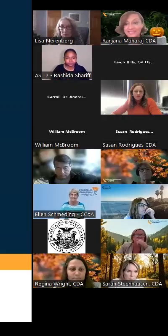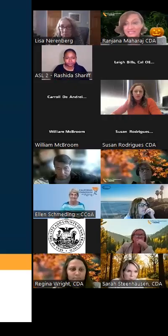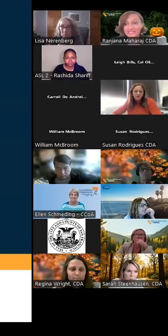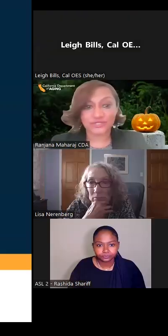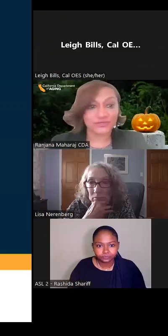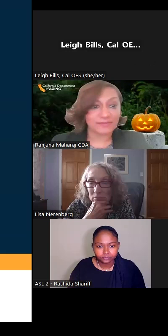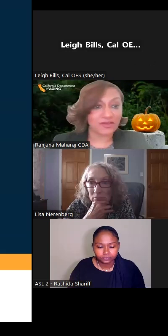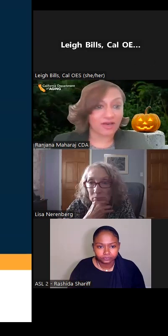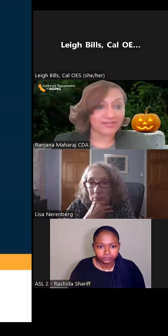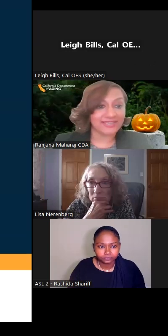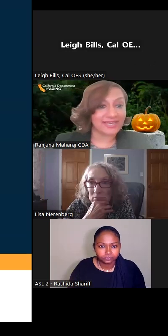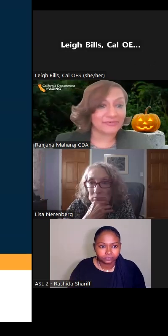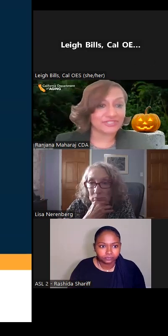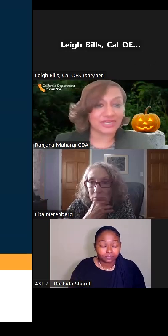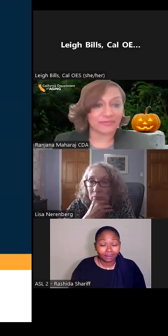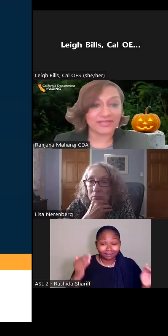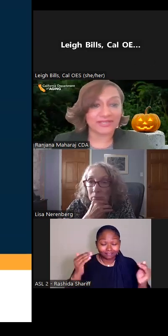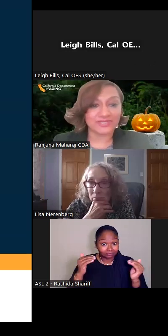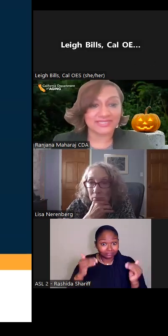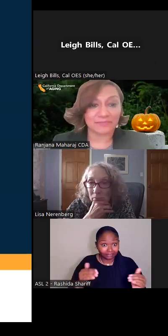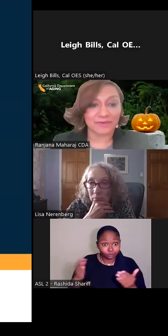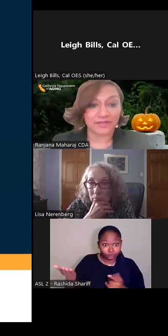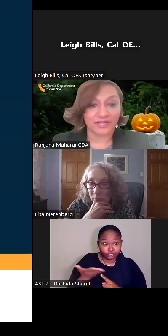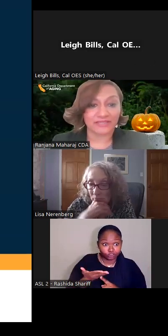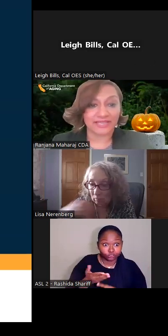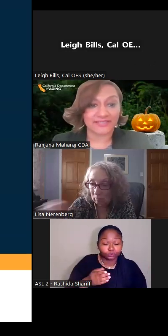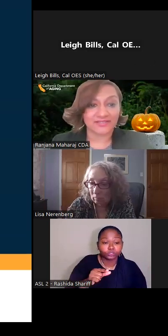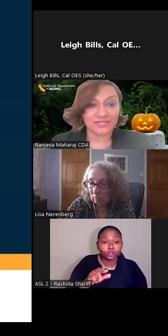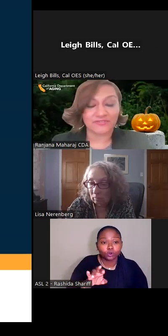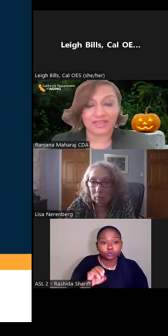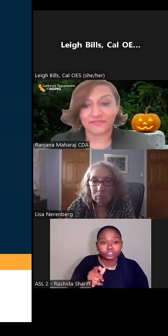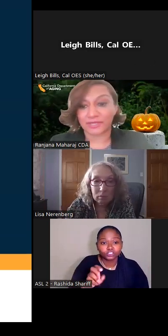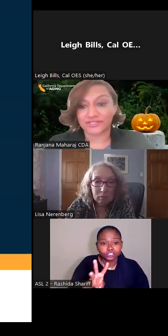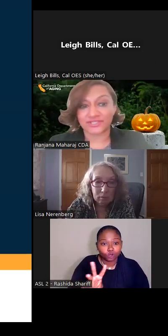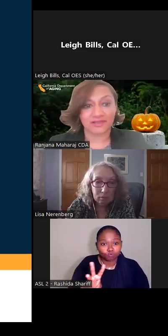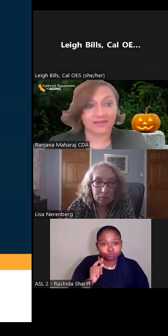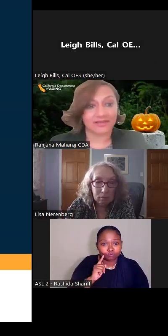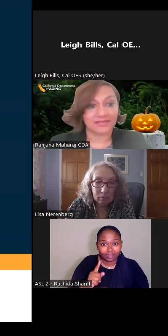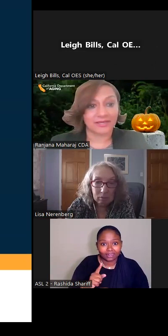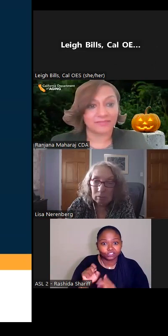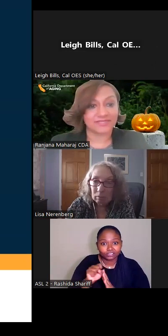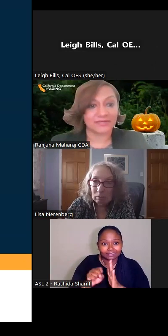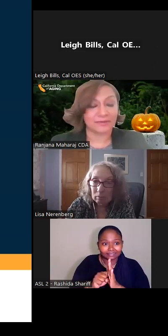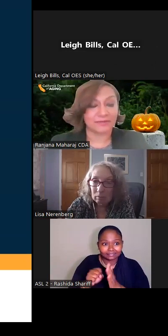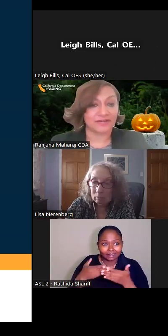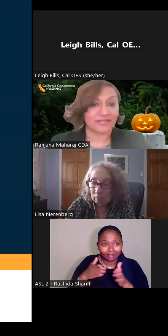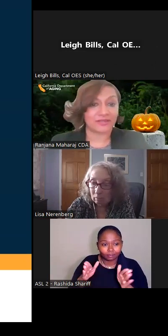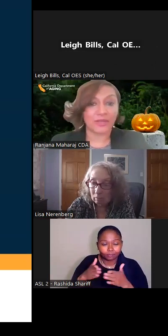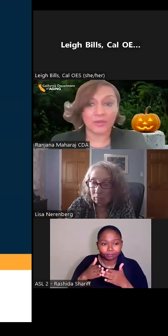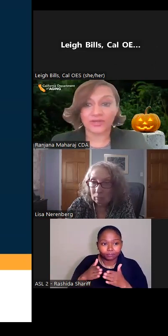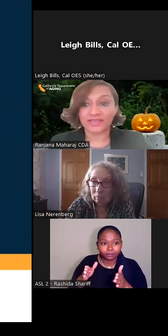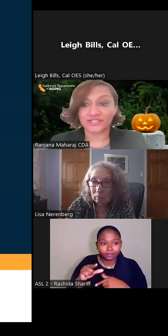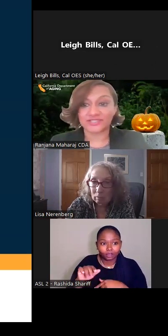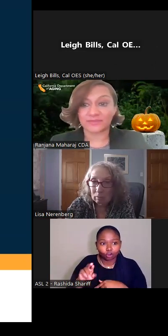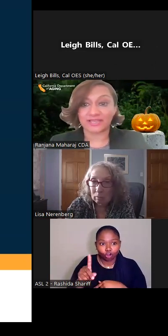Next, I'd like to introduce my colleague, Regina Wright, who is the State Public Guardian Liaison, to provide information on the State Public